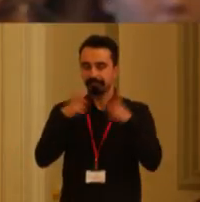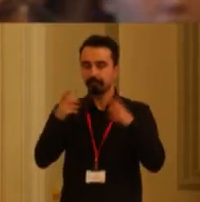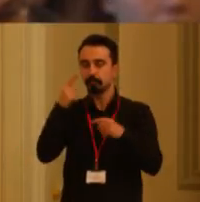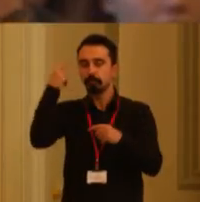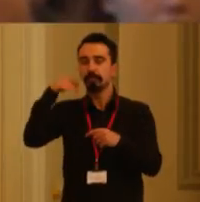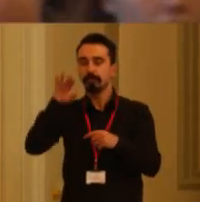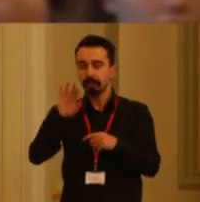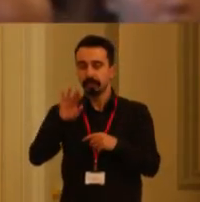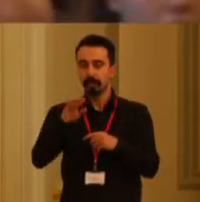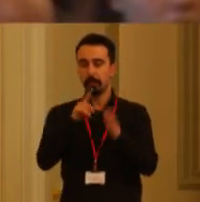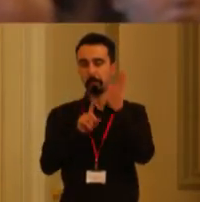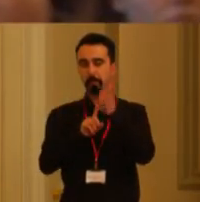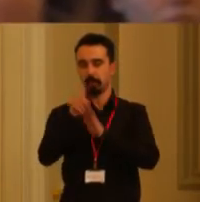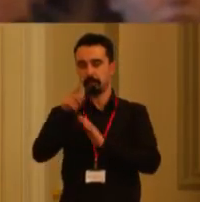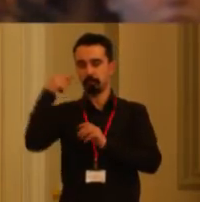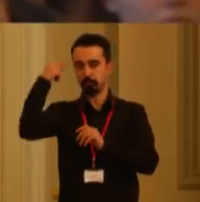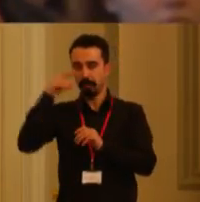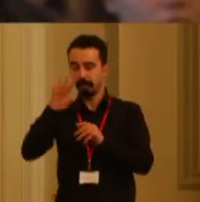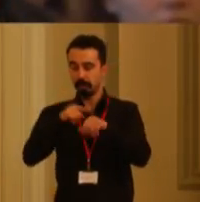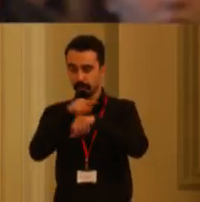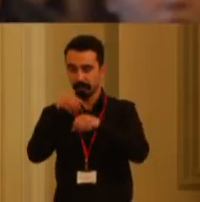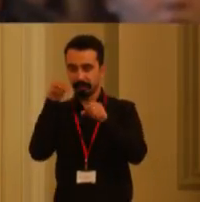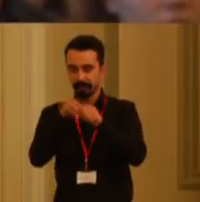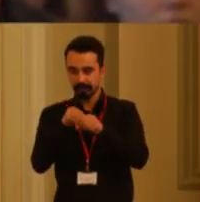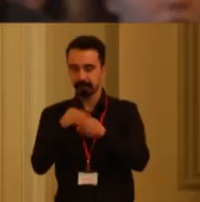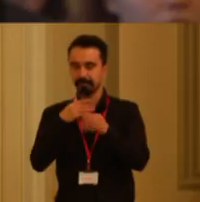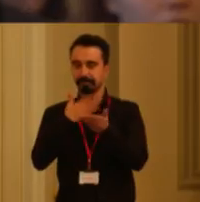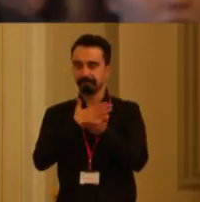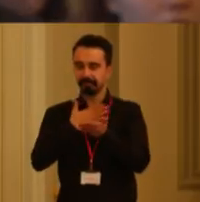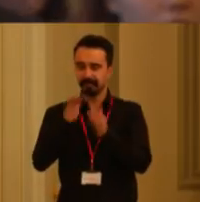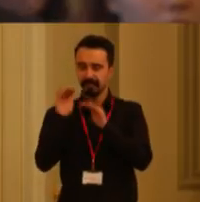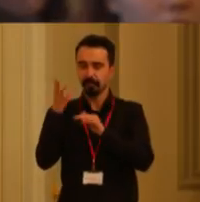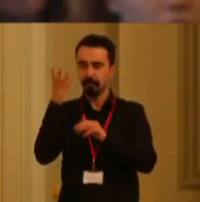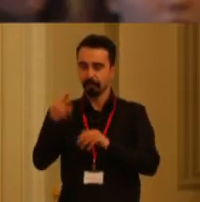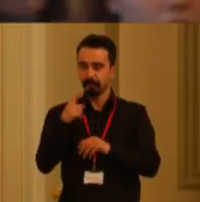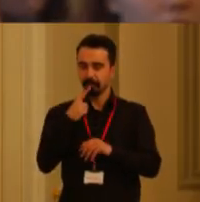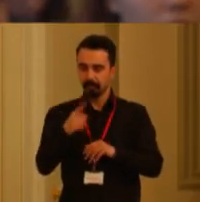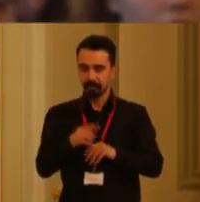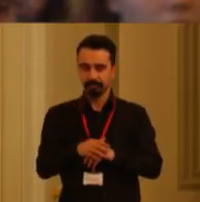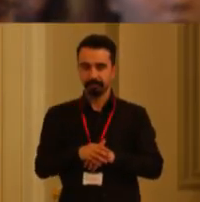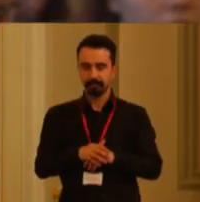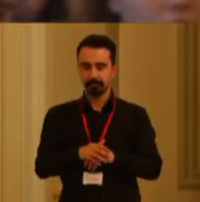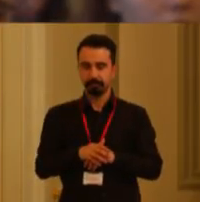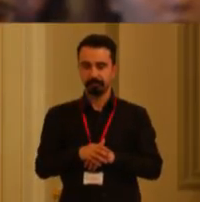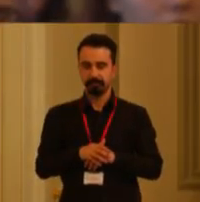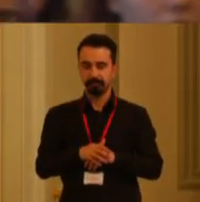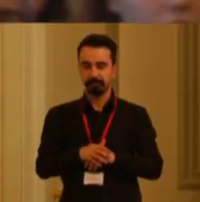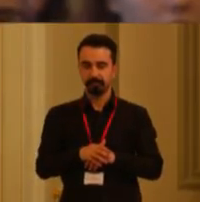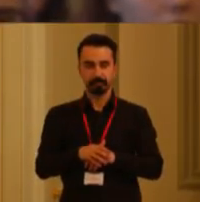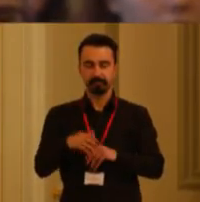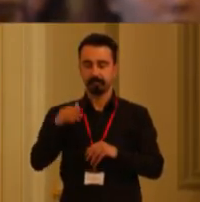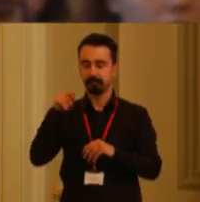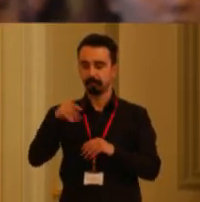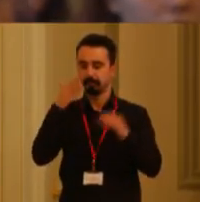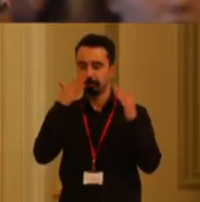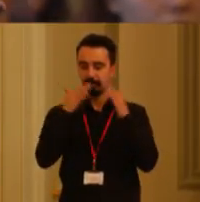adults embrace change, but they're much more interested in success as a result of change, whereas they don't really care